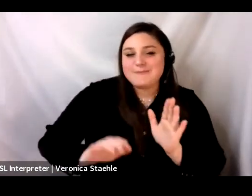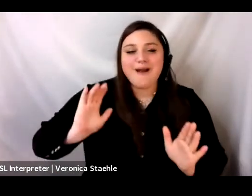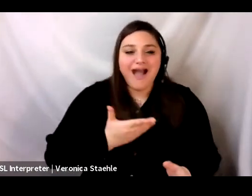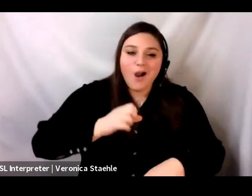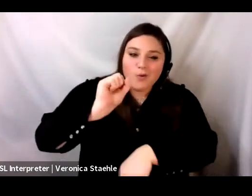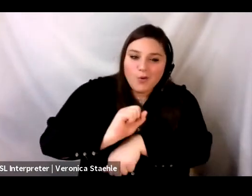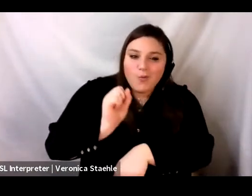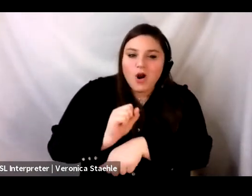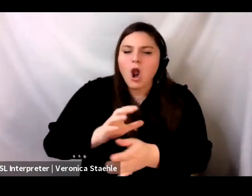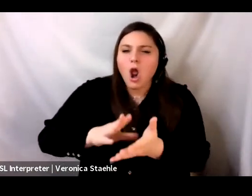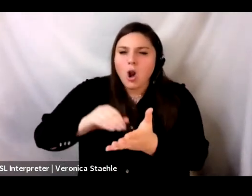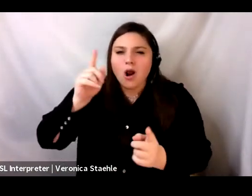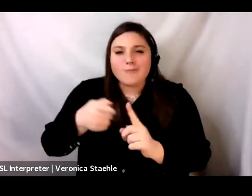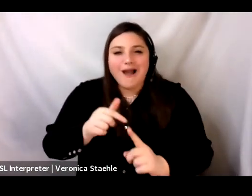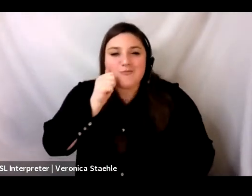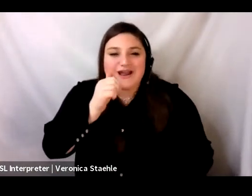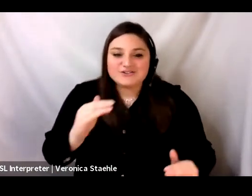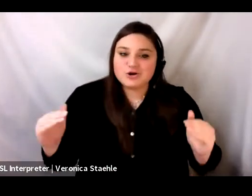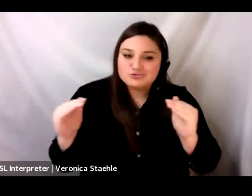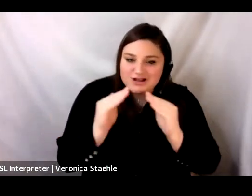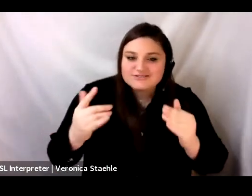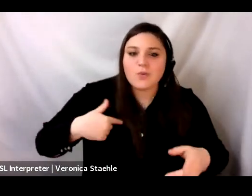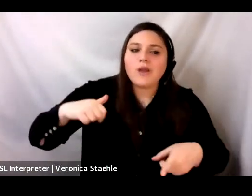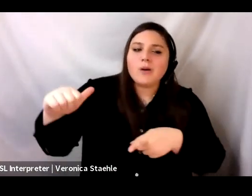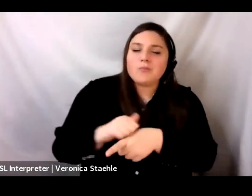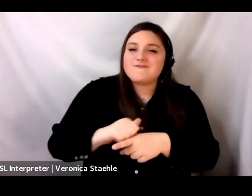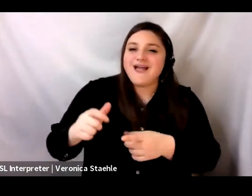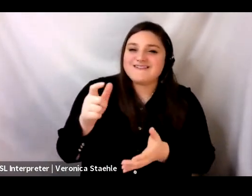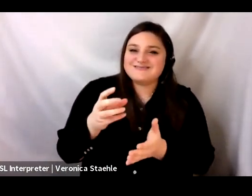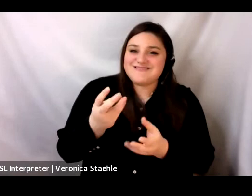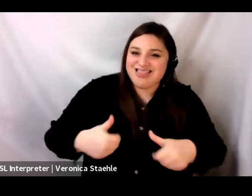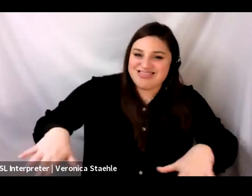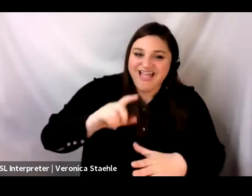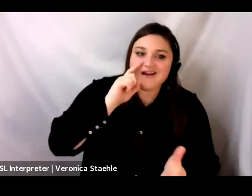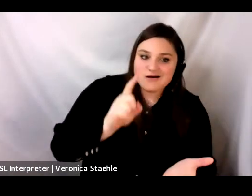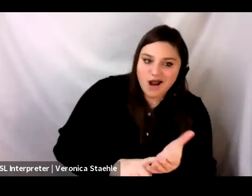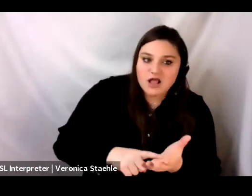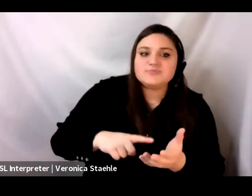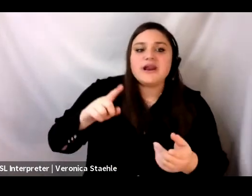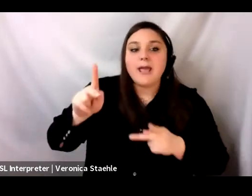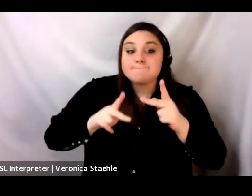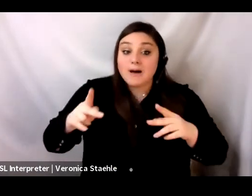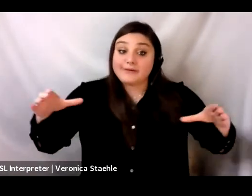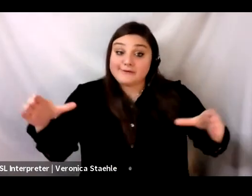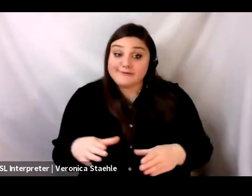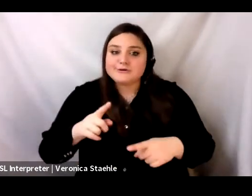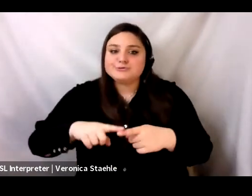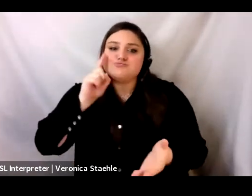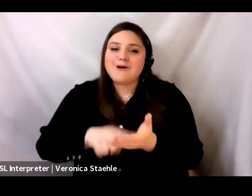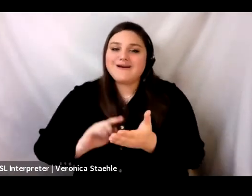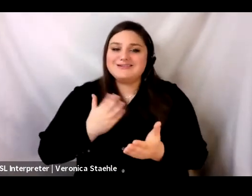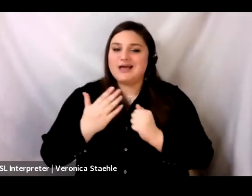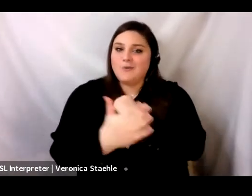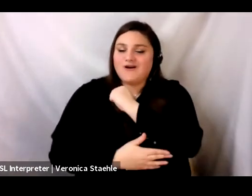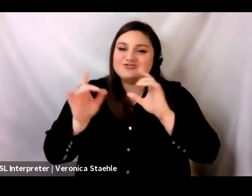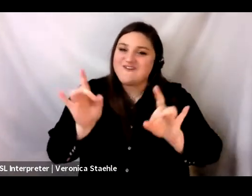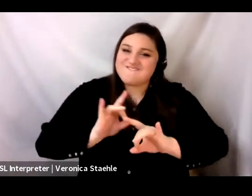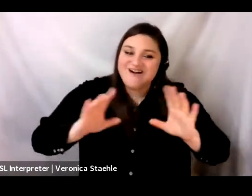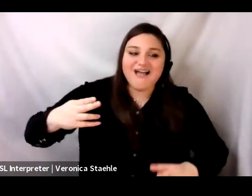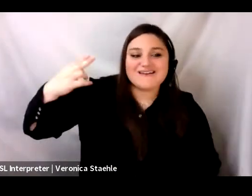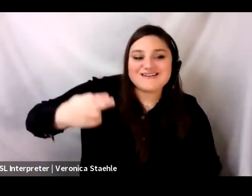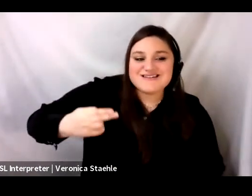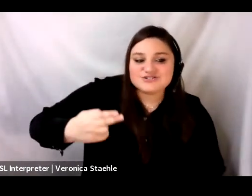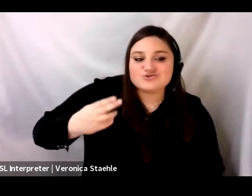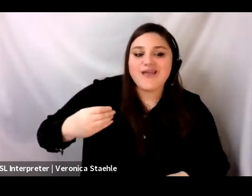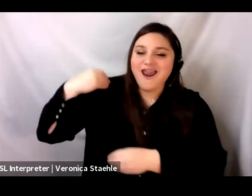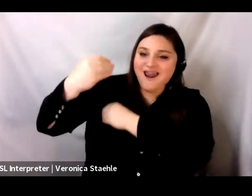public convenings to recognize our country's violent history and its legacy in the space we occupy. This